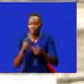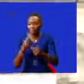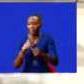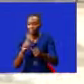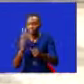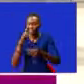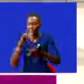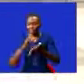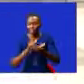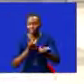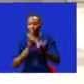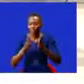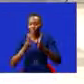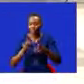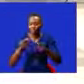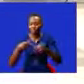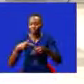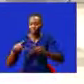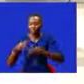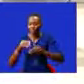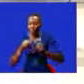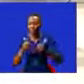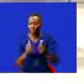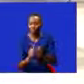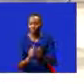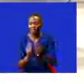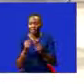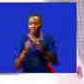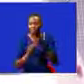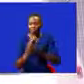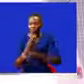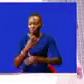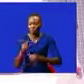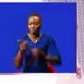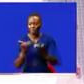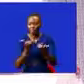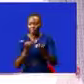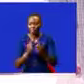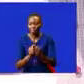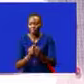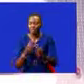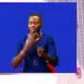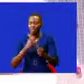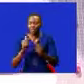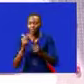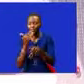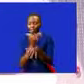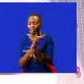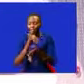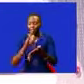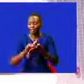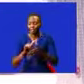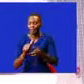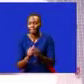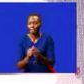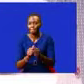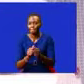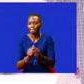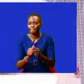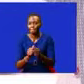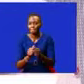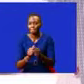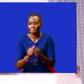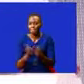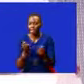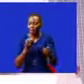ohala goeko odo thuolo noero maber mar nyayo andgi. Dahil mana mondo akwa ni buses madhi